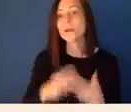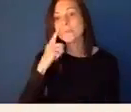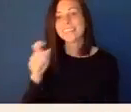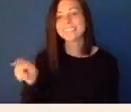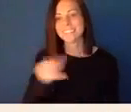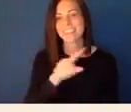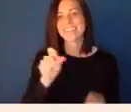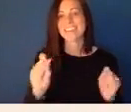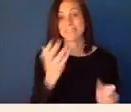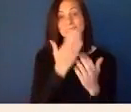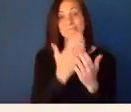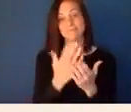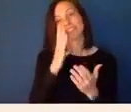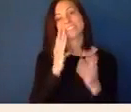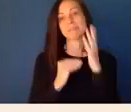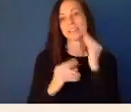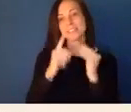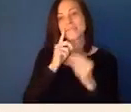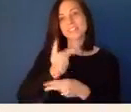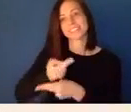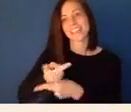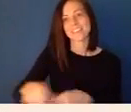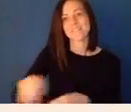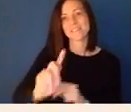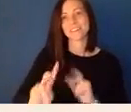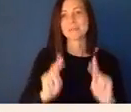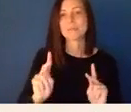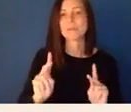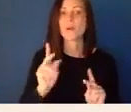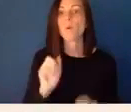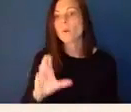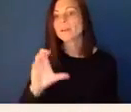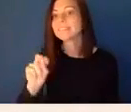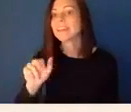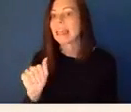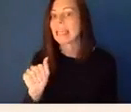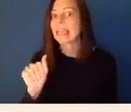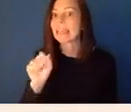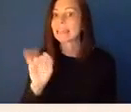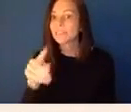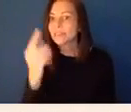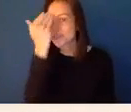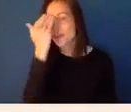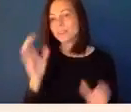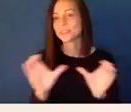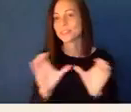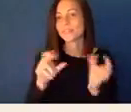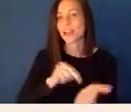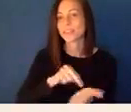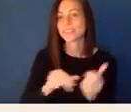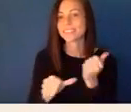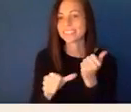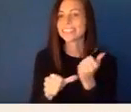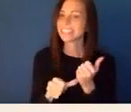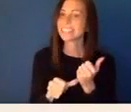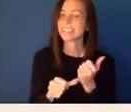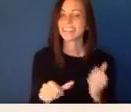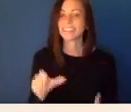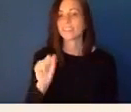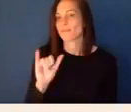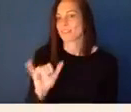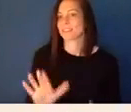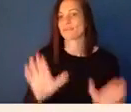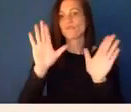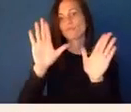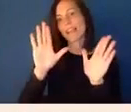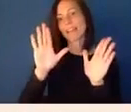they needed being a caregiver or a CNA, if you know what that term is. So it was a great opportunity for both